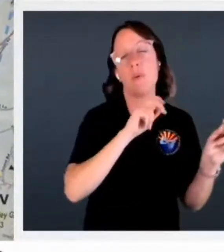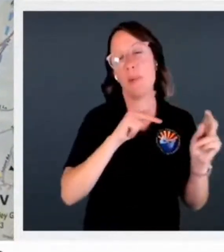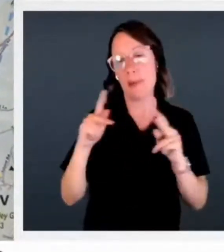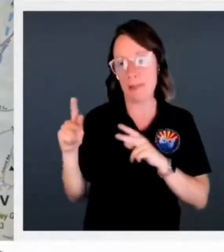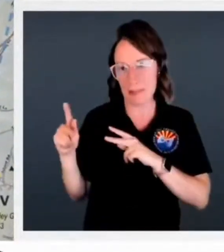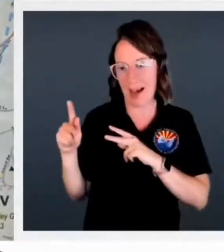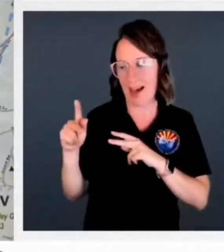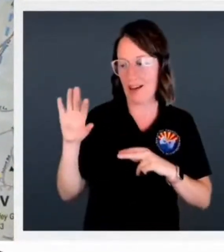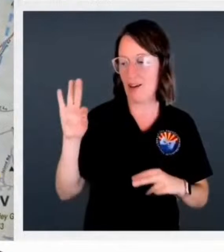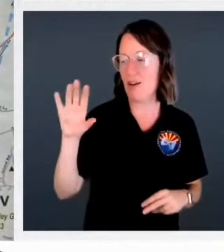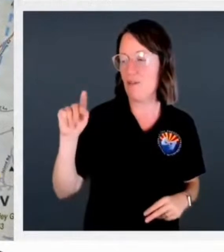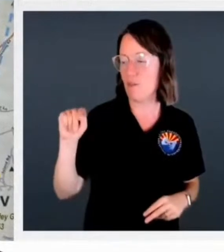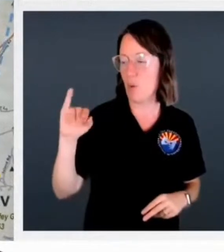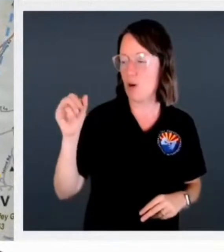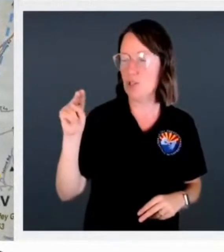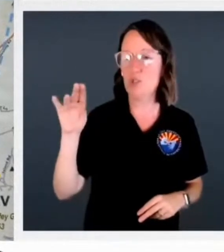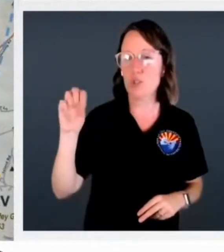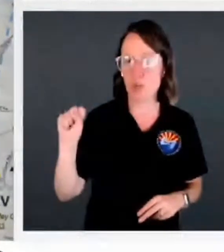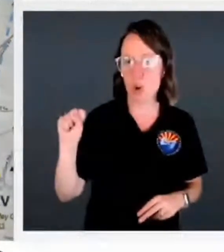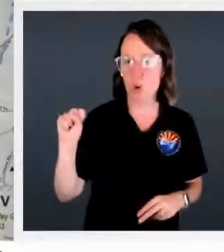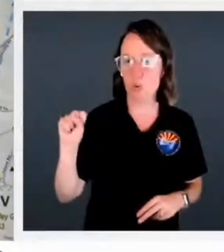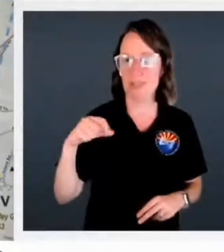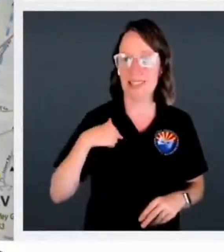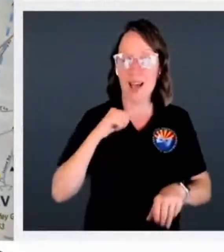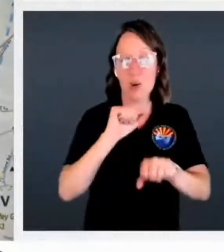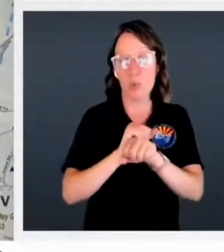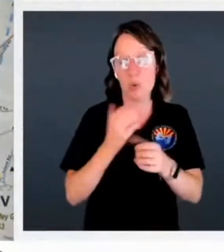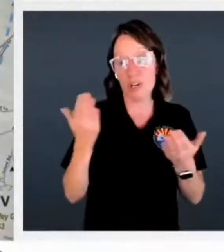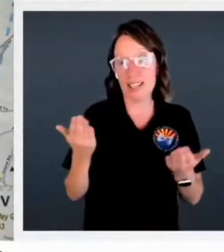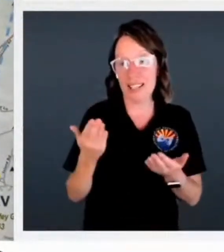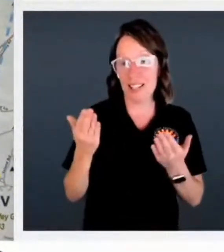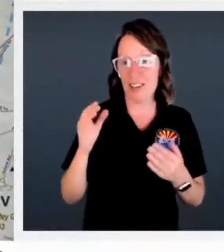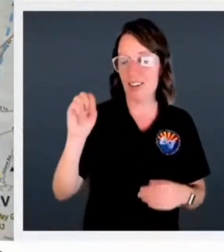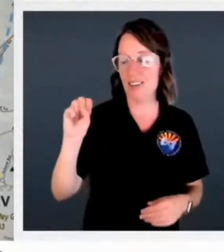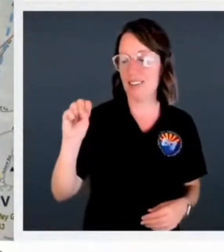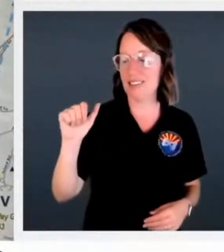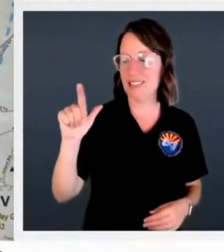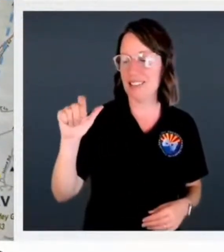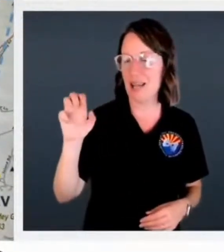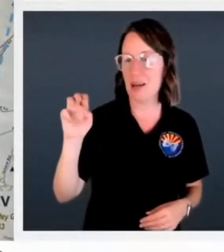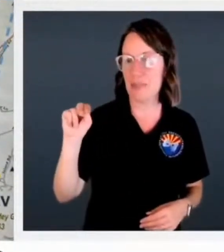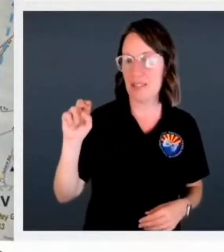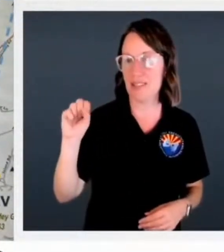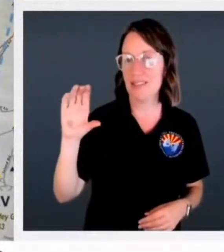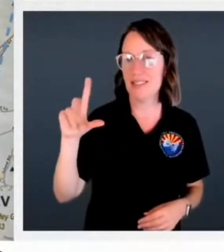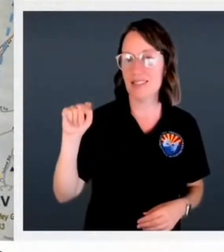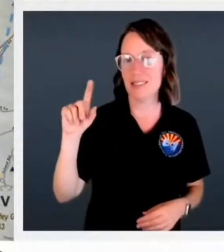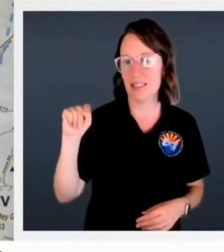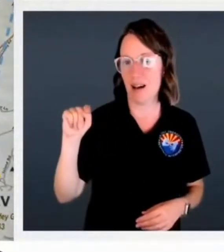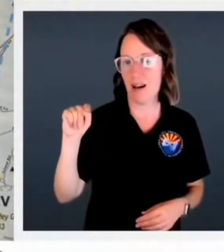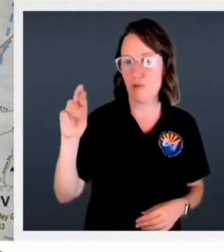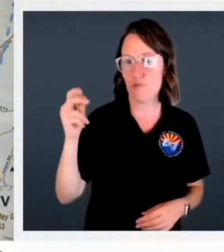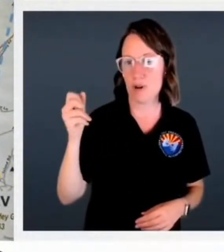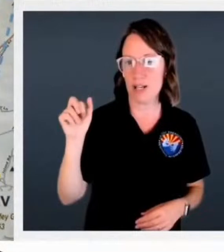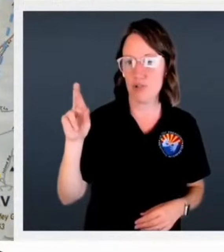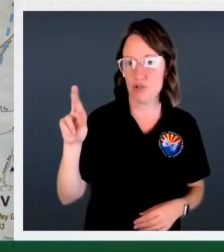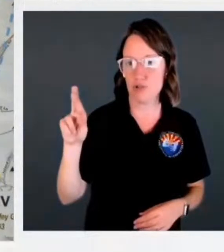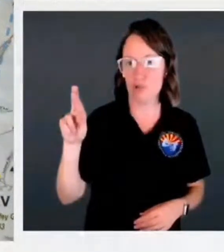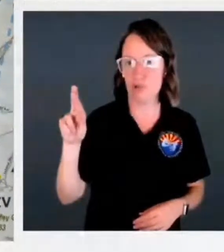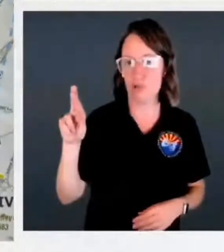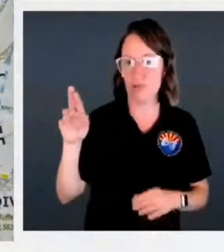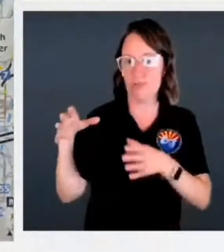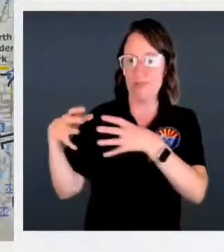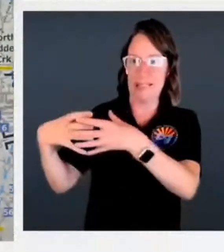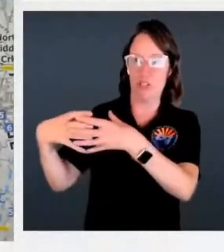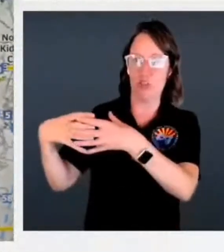on the Sam & Scott River Ranger District, and it's a pleasure to serve all of you today. So, basically, there was a